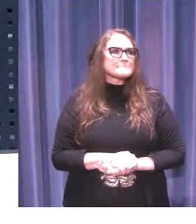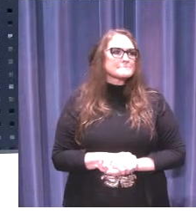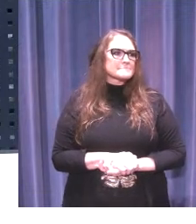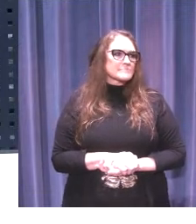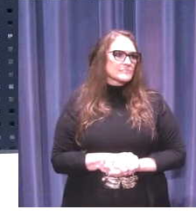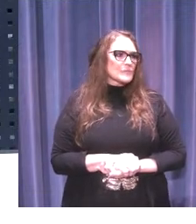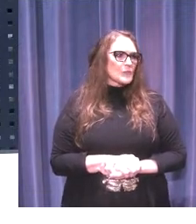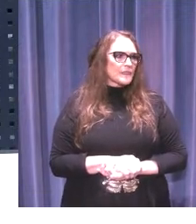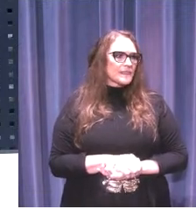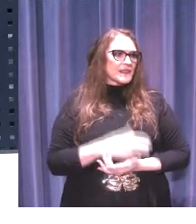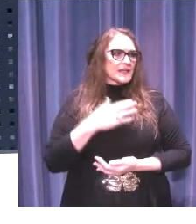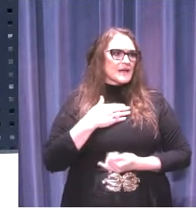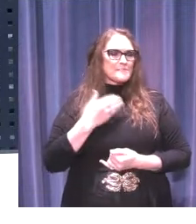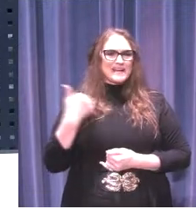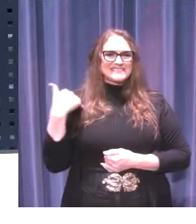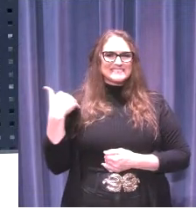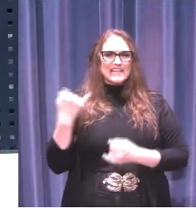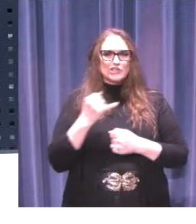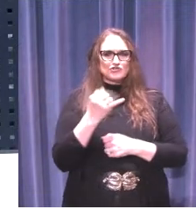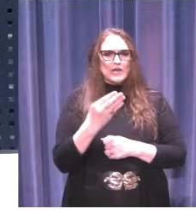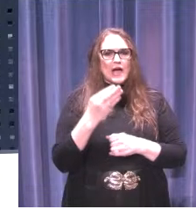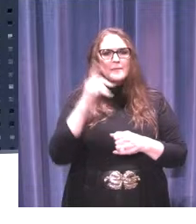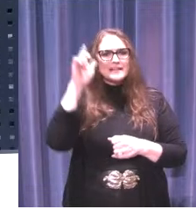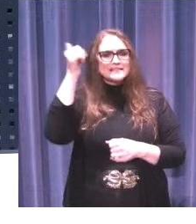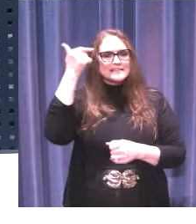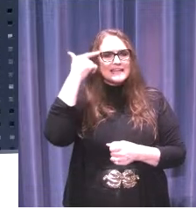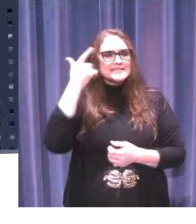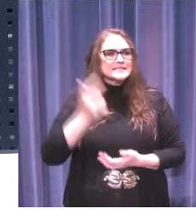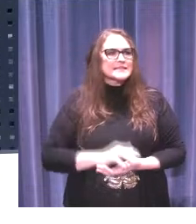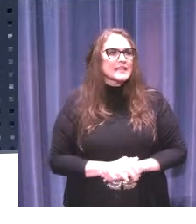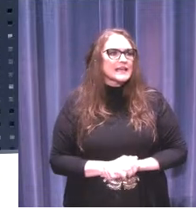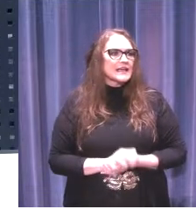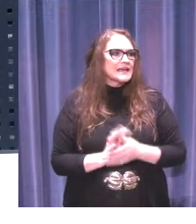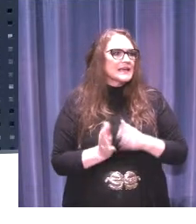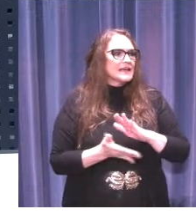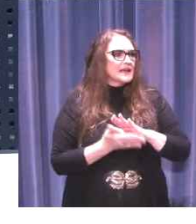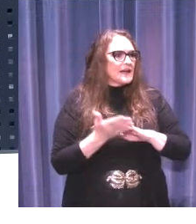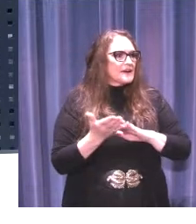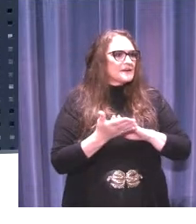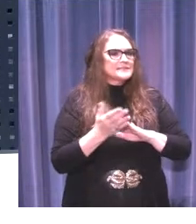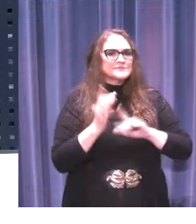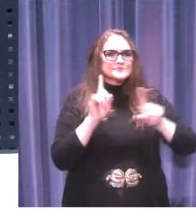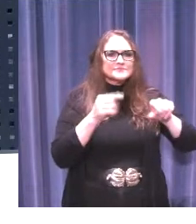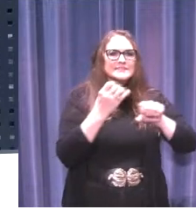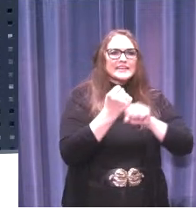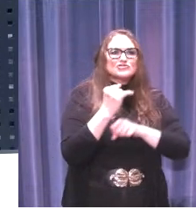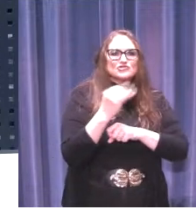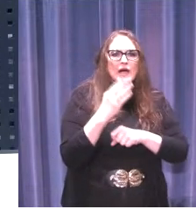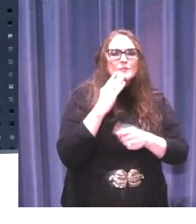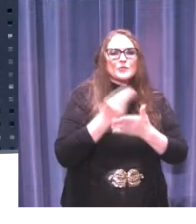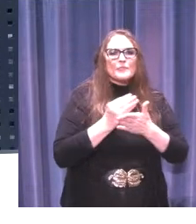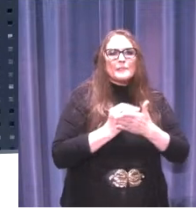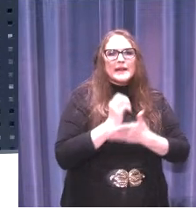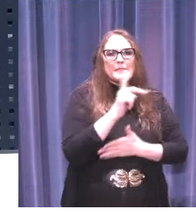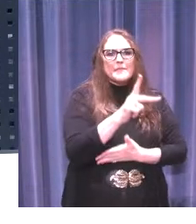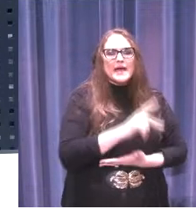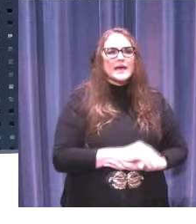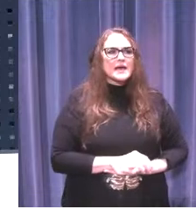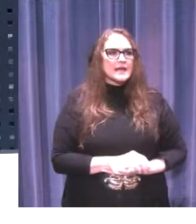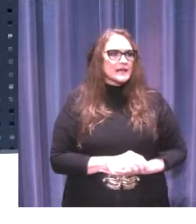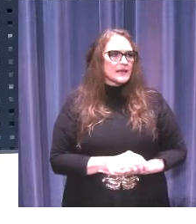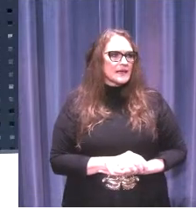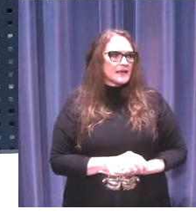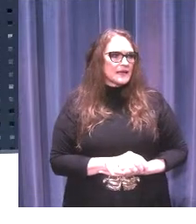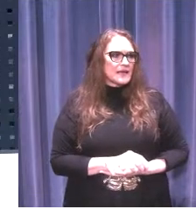In my last job in Lansing, I ran Get a Skill, Get a Job, or Your Money Back. It was